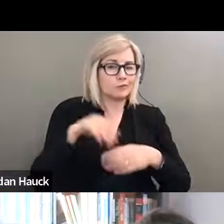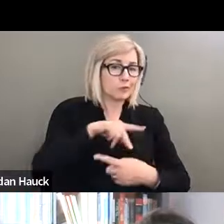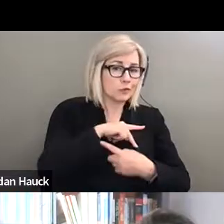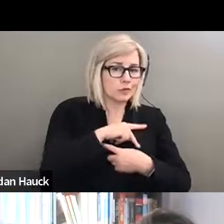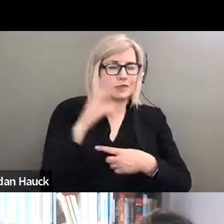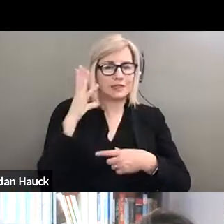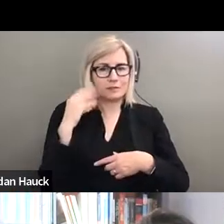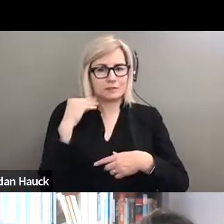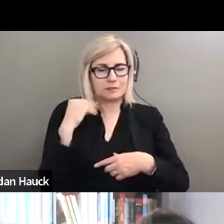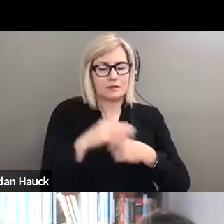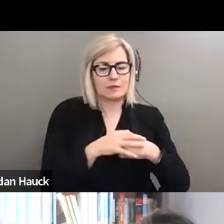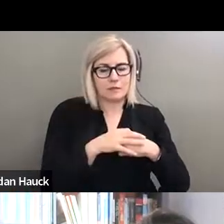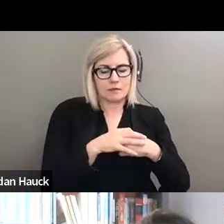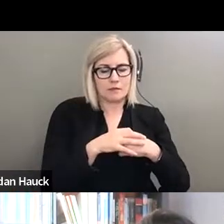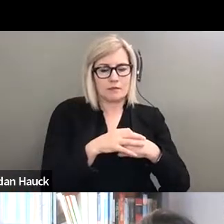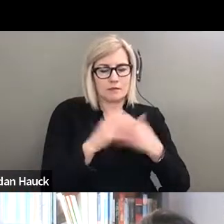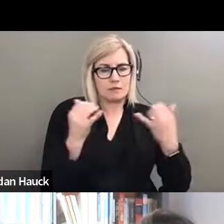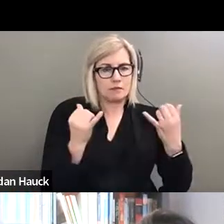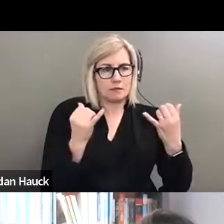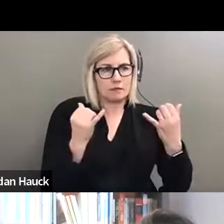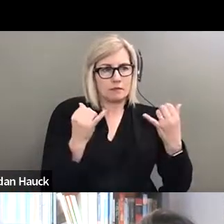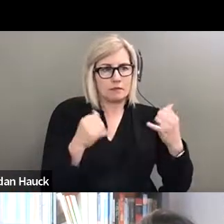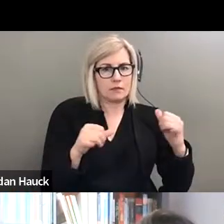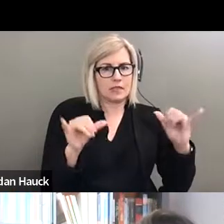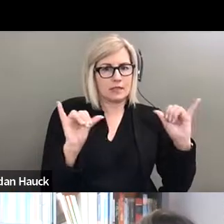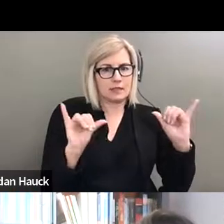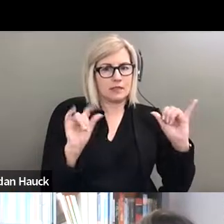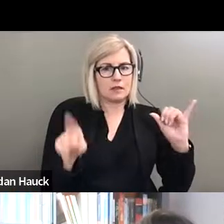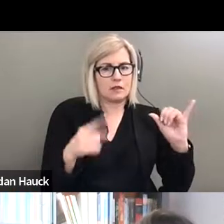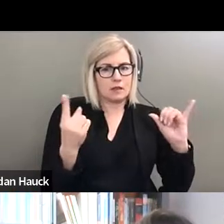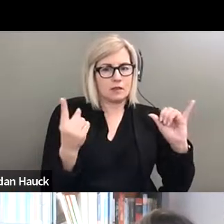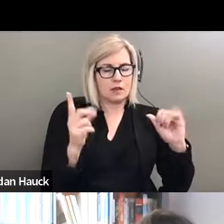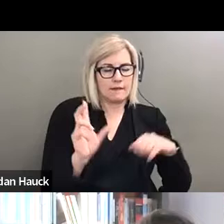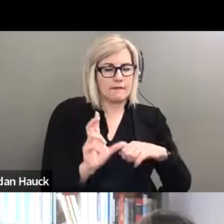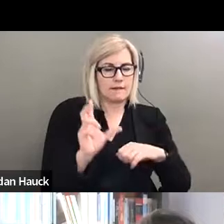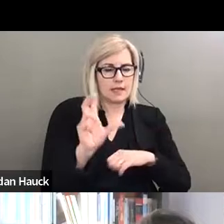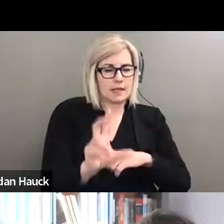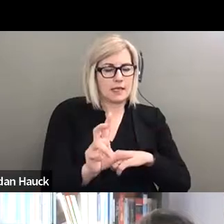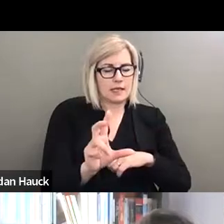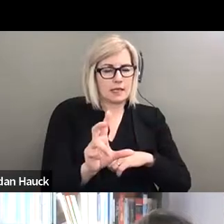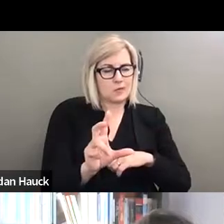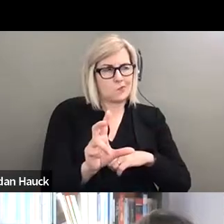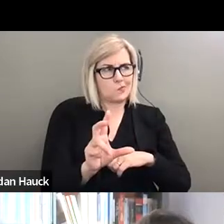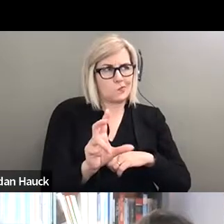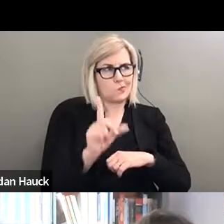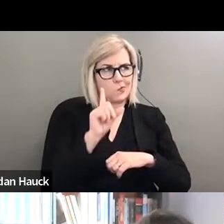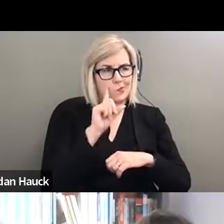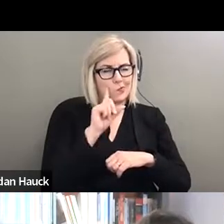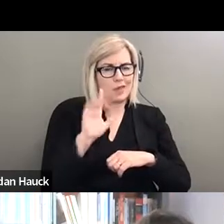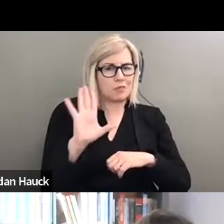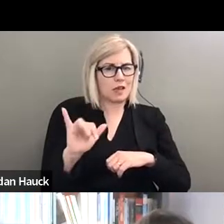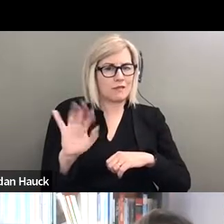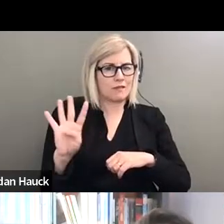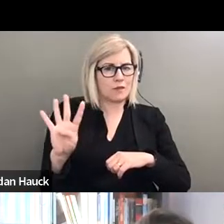experience, it's still only funded by, I think,